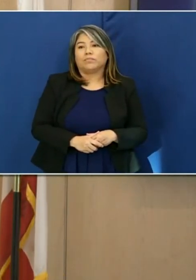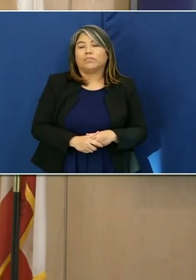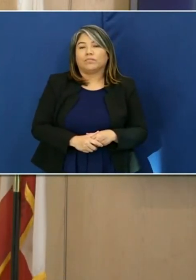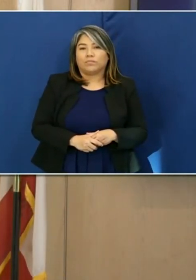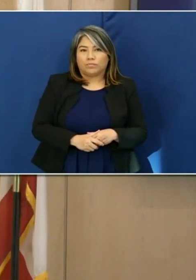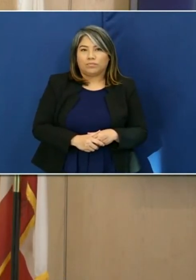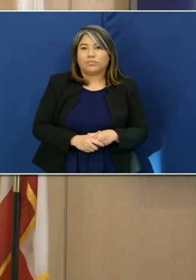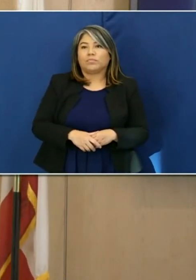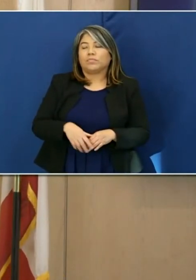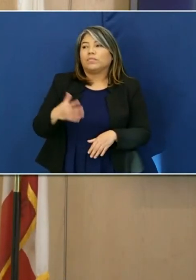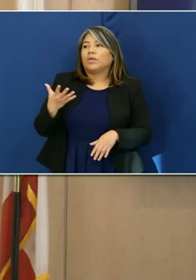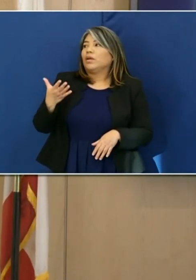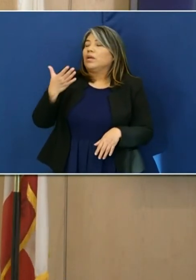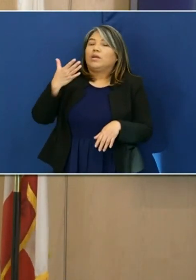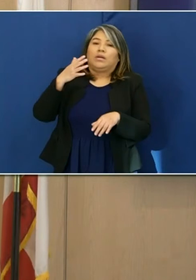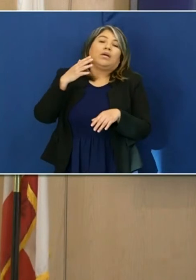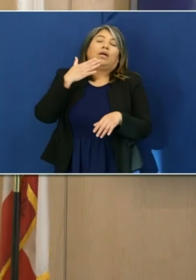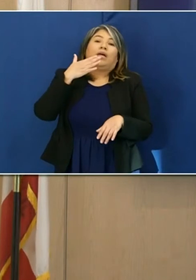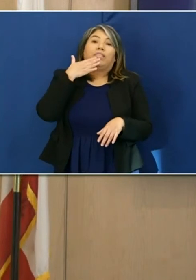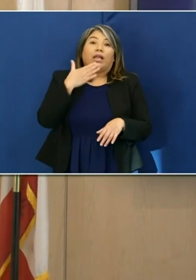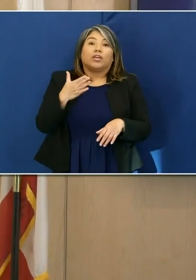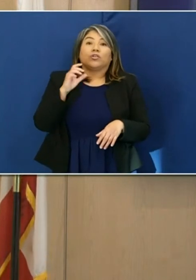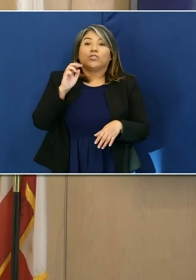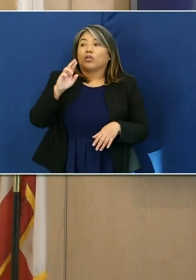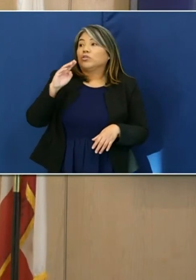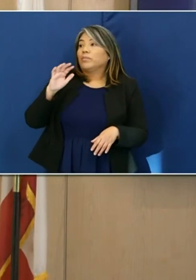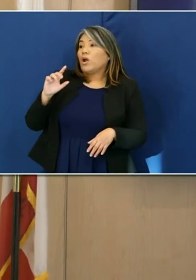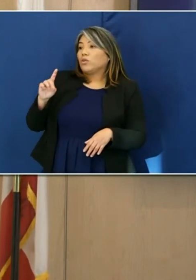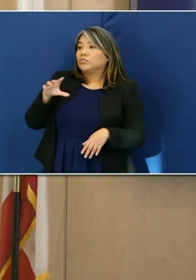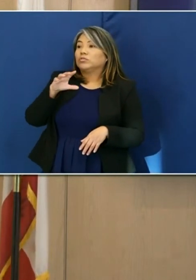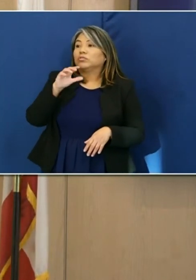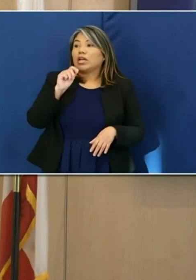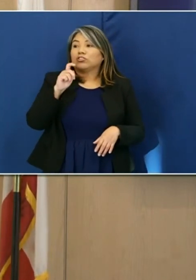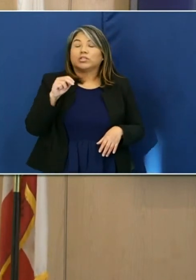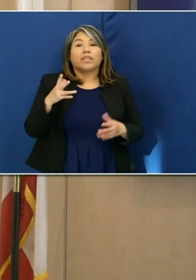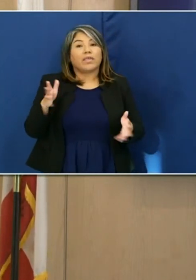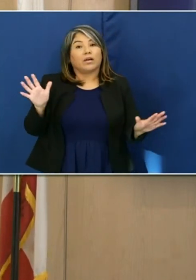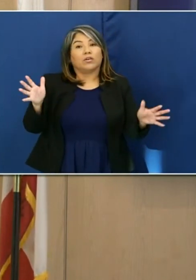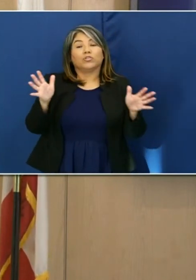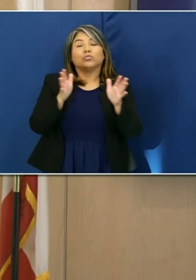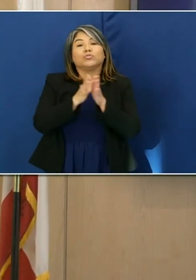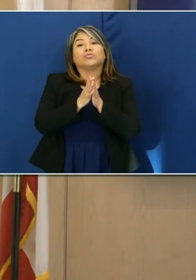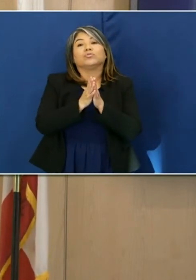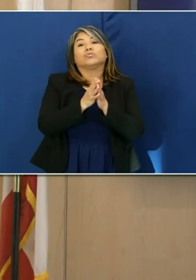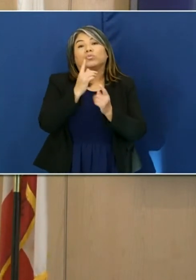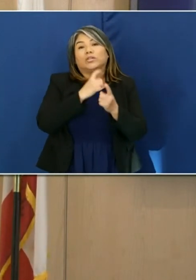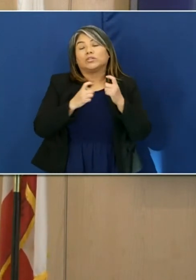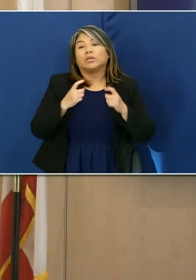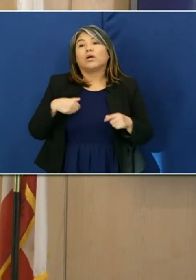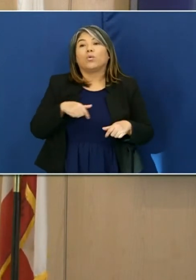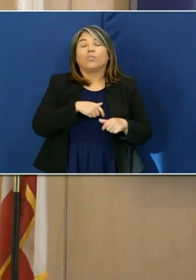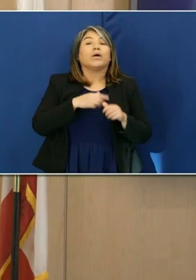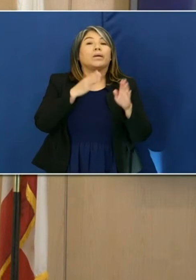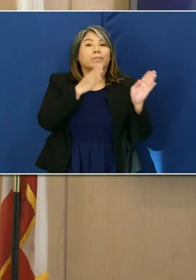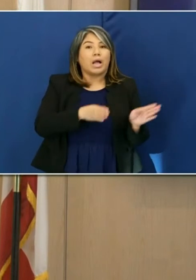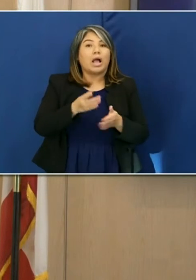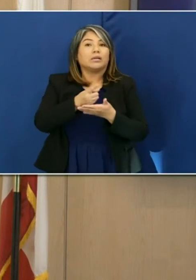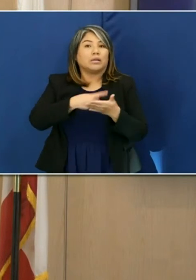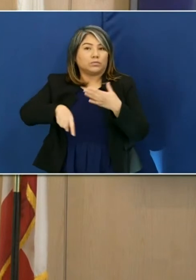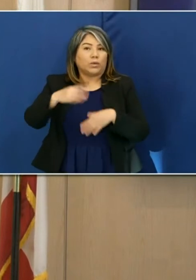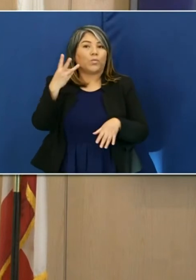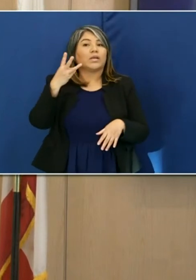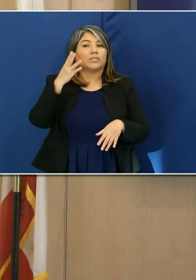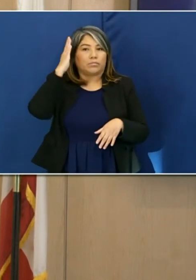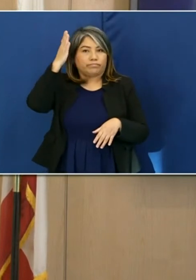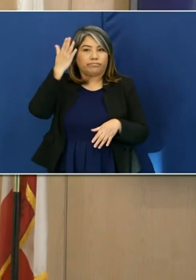Thank you, Drs. McDonald and Anderson. That concludes our call-in and text questions for the day. We do plan to be back with you next Wednesday, but I would like to just